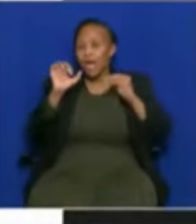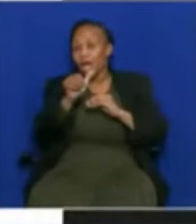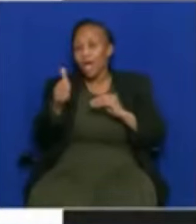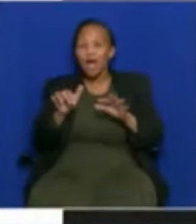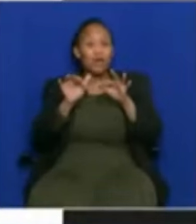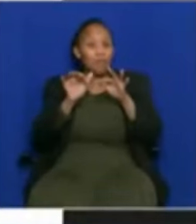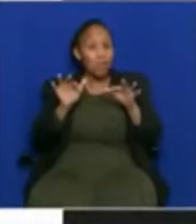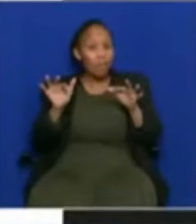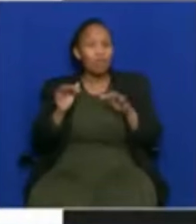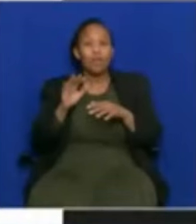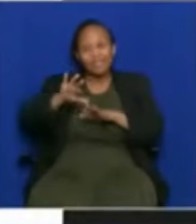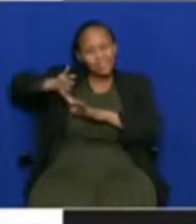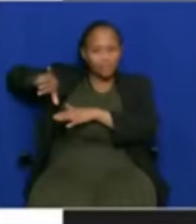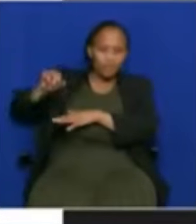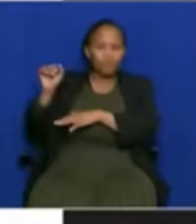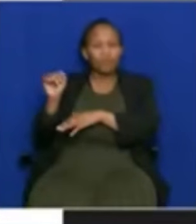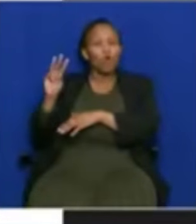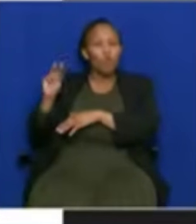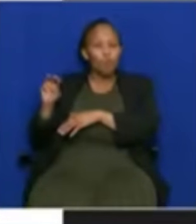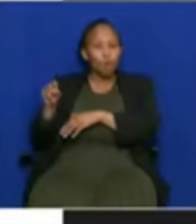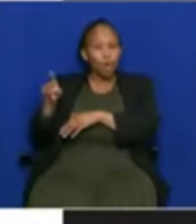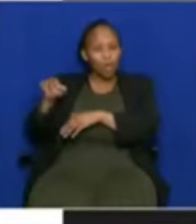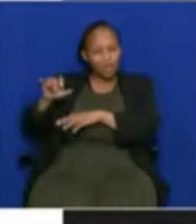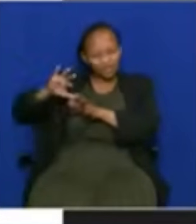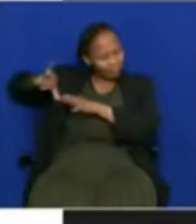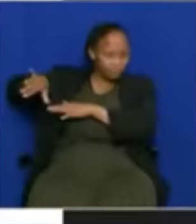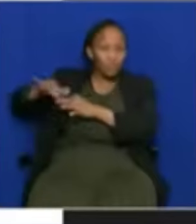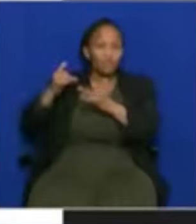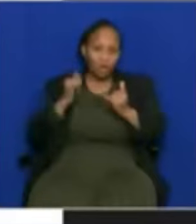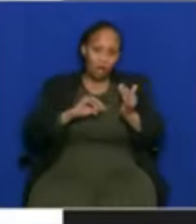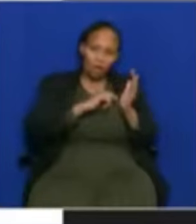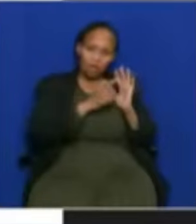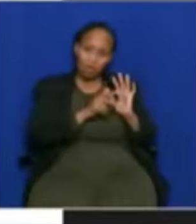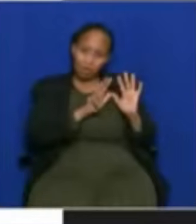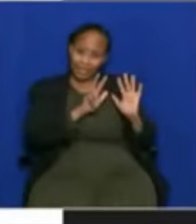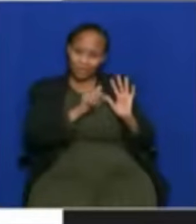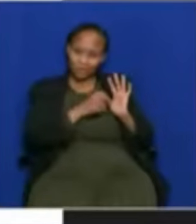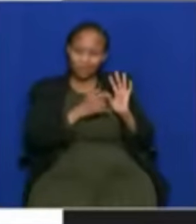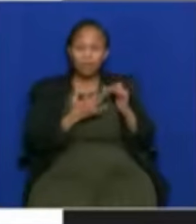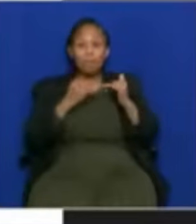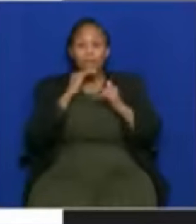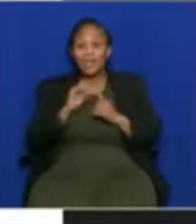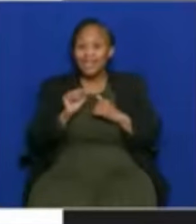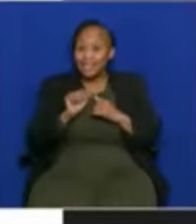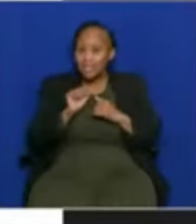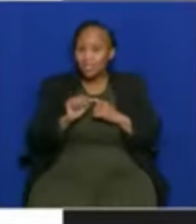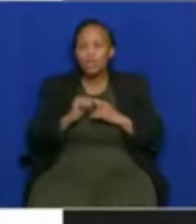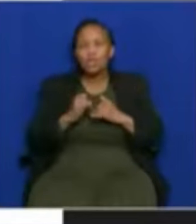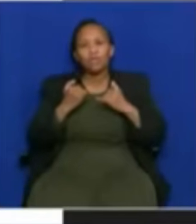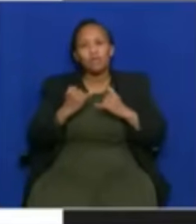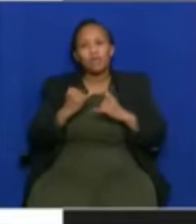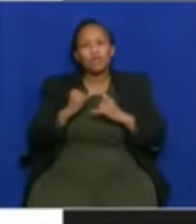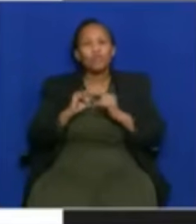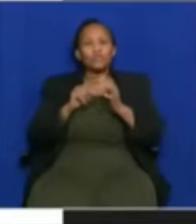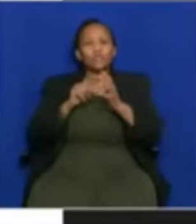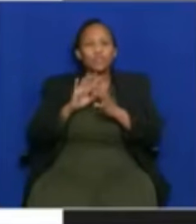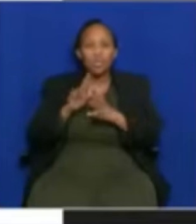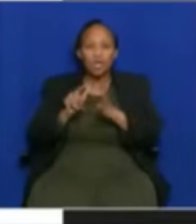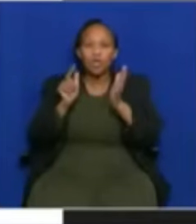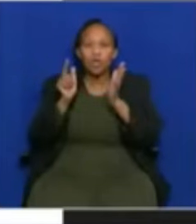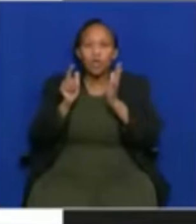Mukwele, for now I'll say other than Mukwele, those are subject of a legitimate lawful investigation